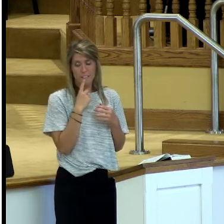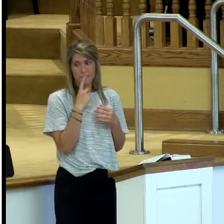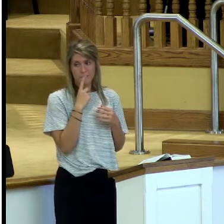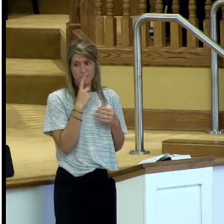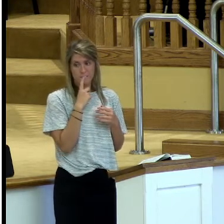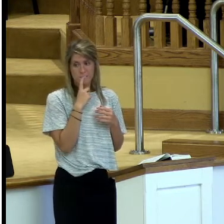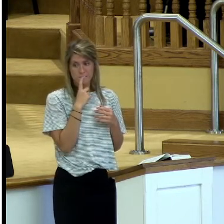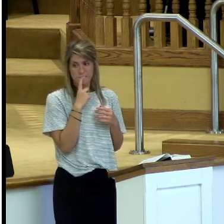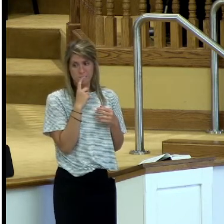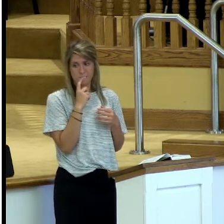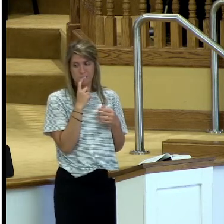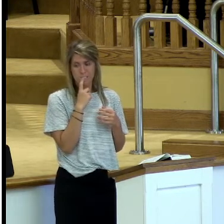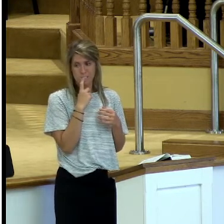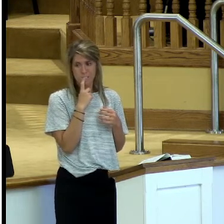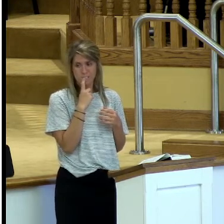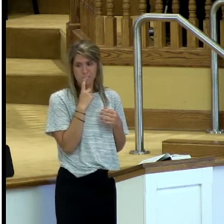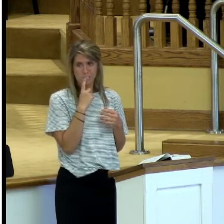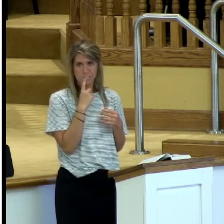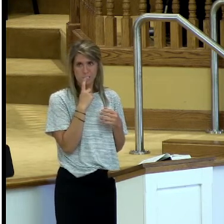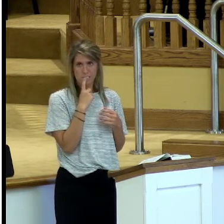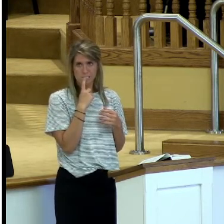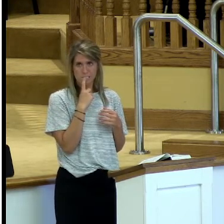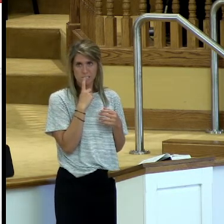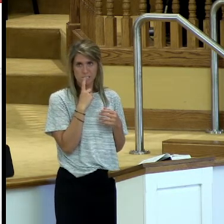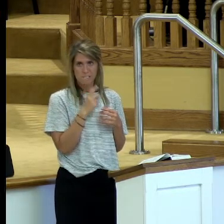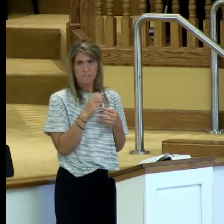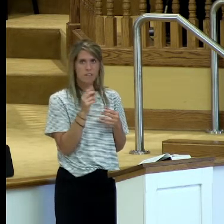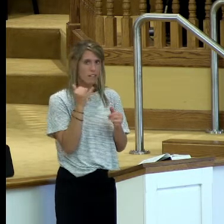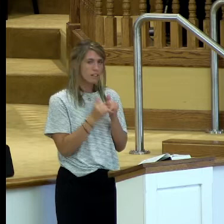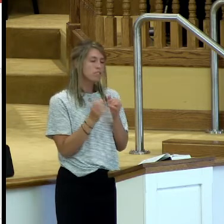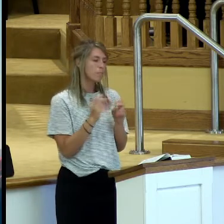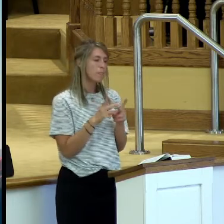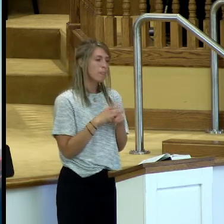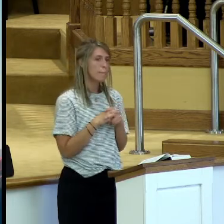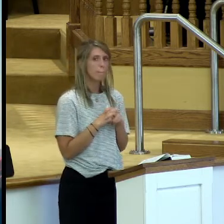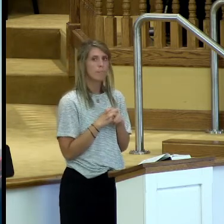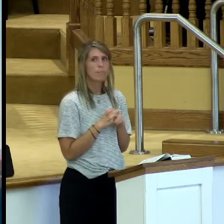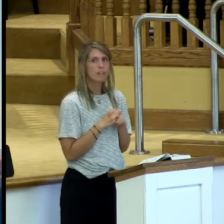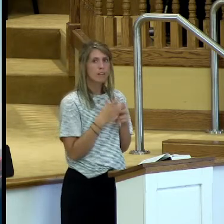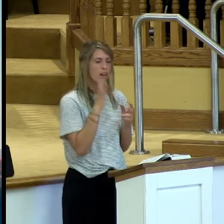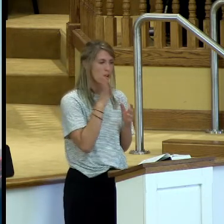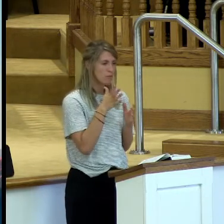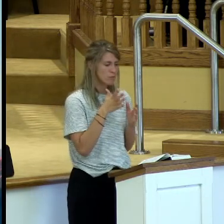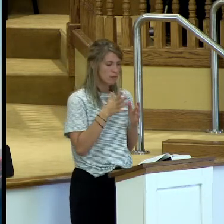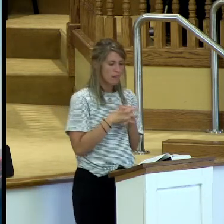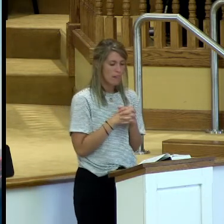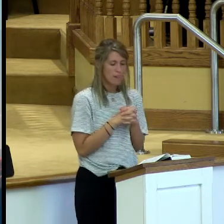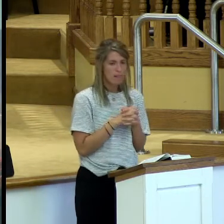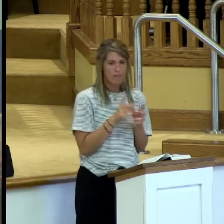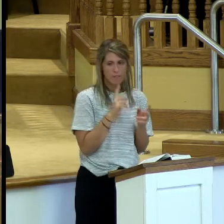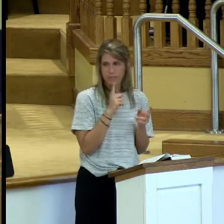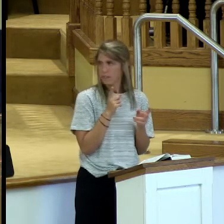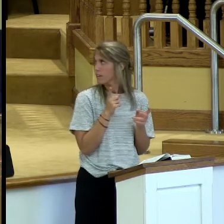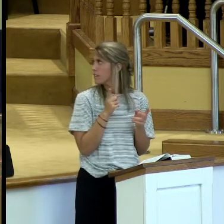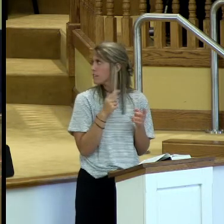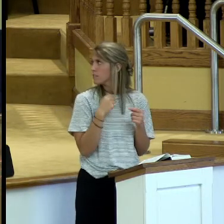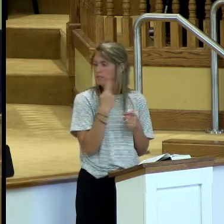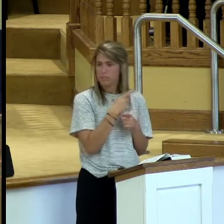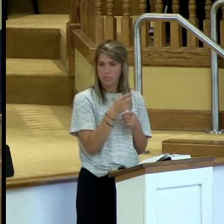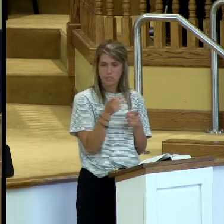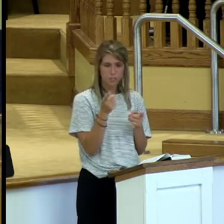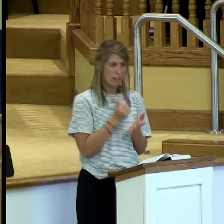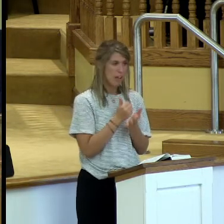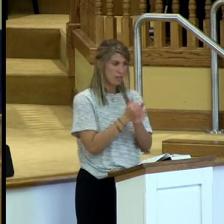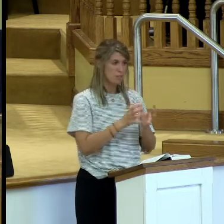That's magnificent. Yeah, it's the last slide. You're good. I'm going to get real heartfelt for a second. Y'all helped a lot